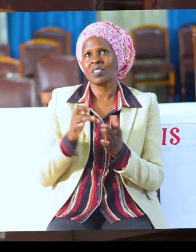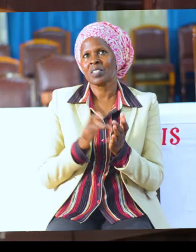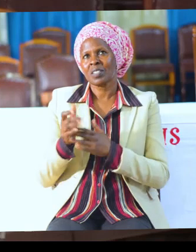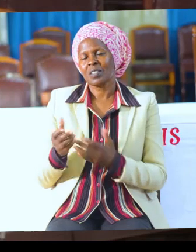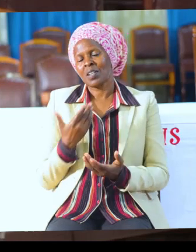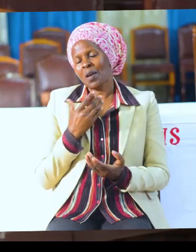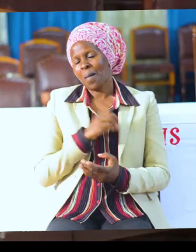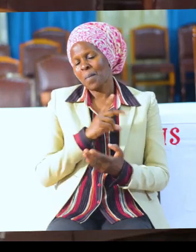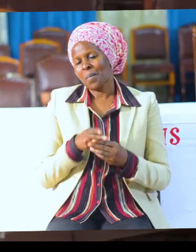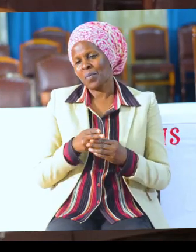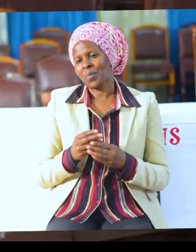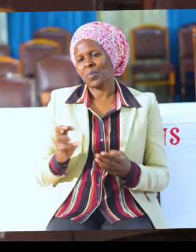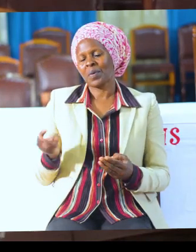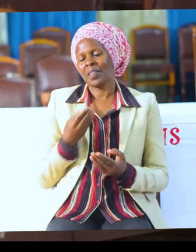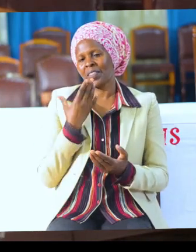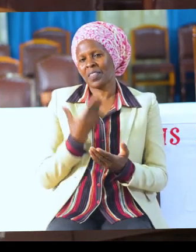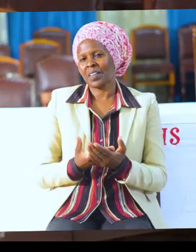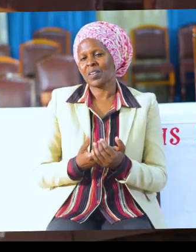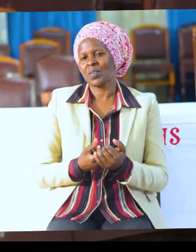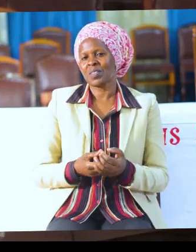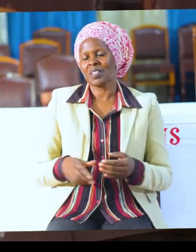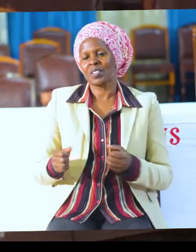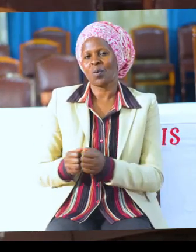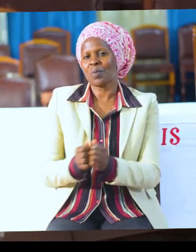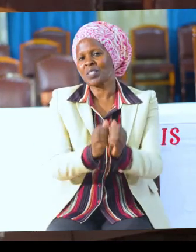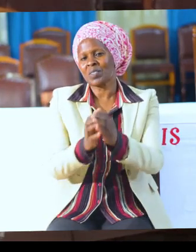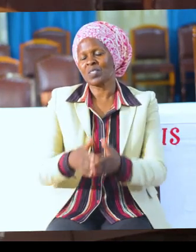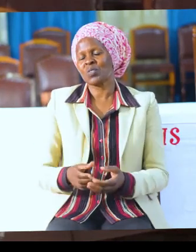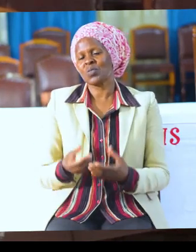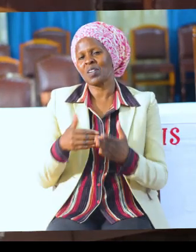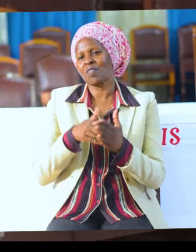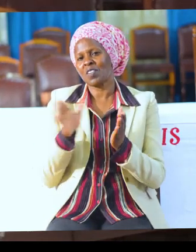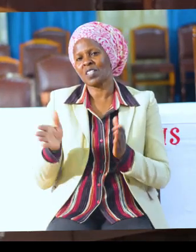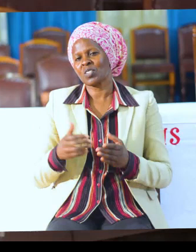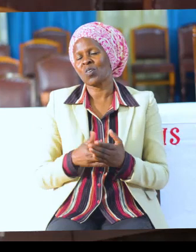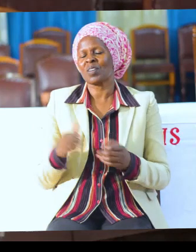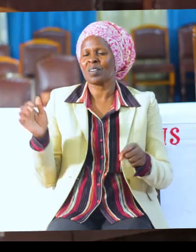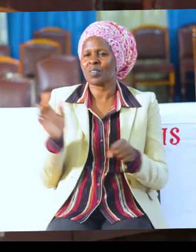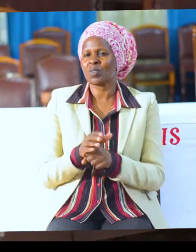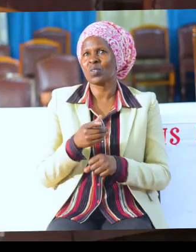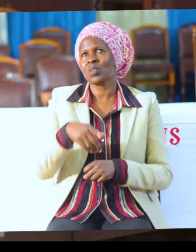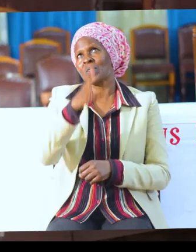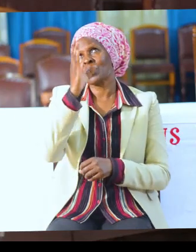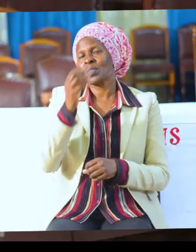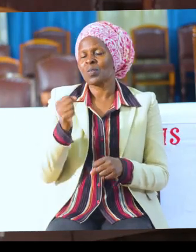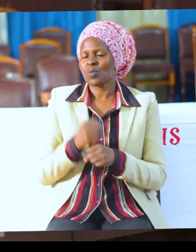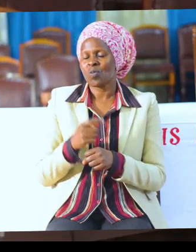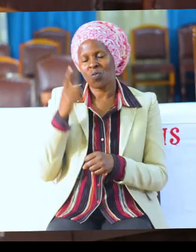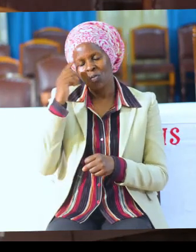name, we want to thank you that you have given us such an opportunity to reflect on many things that you have done in our